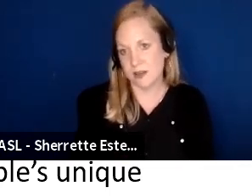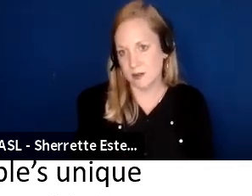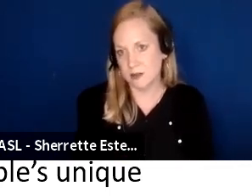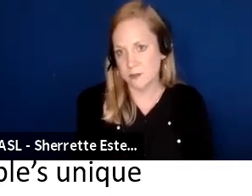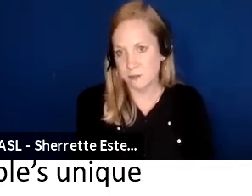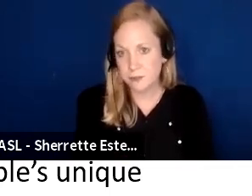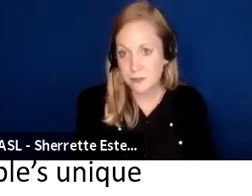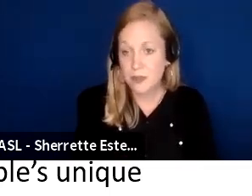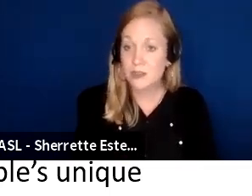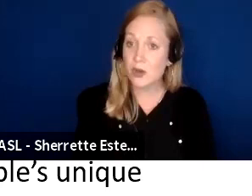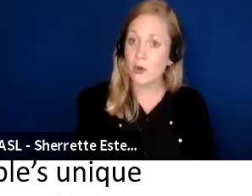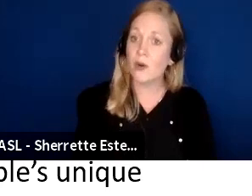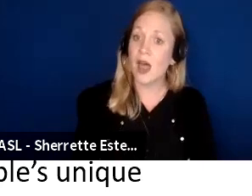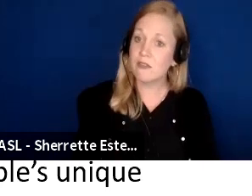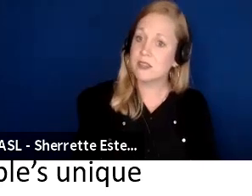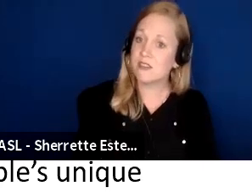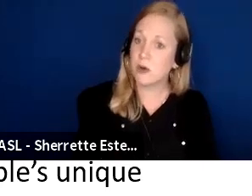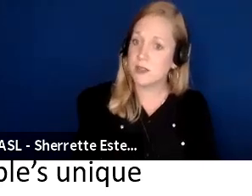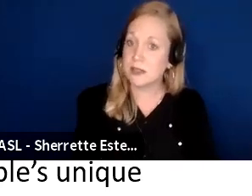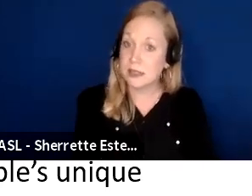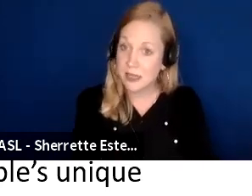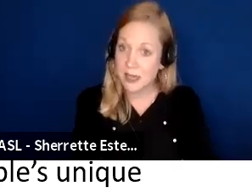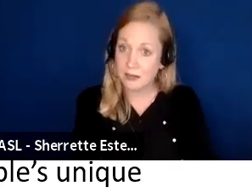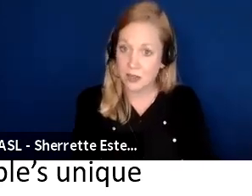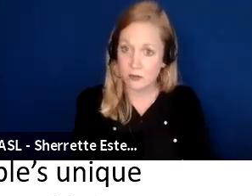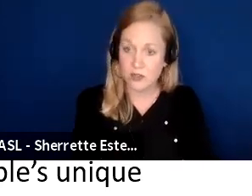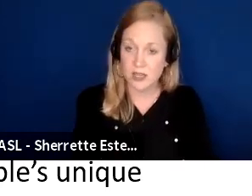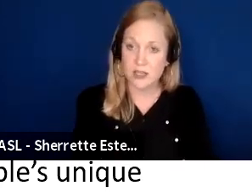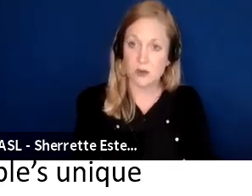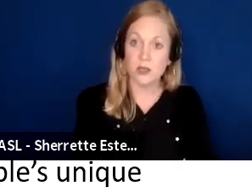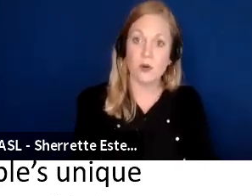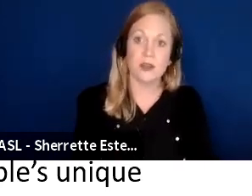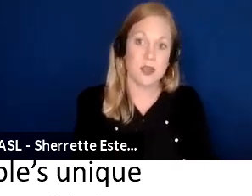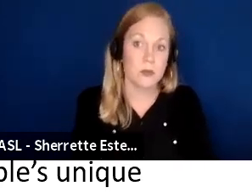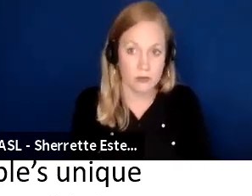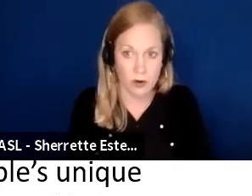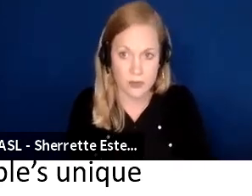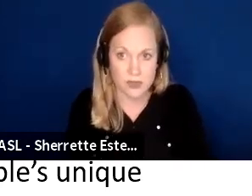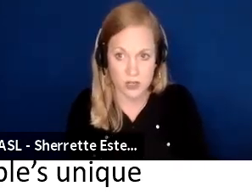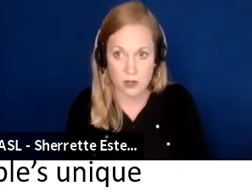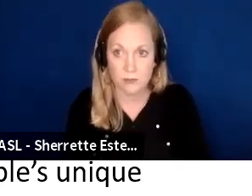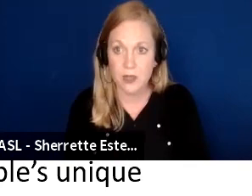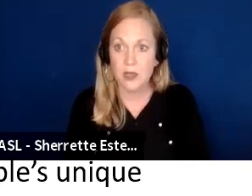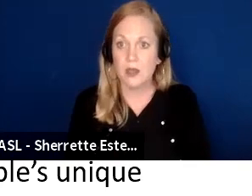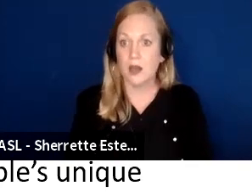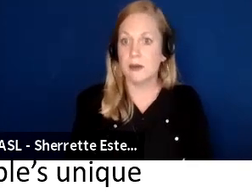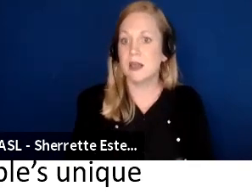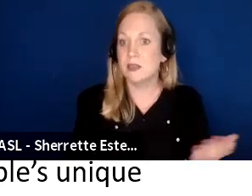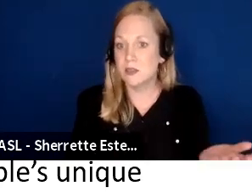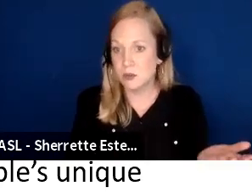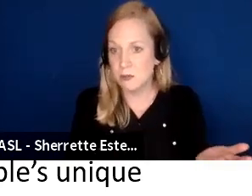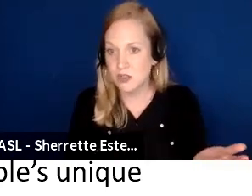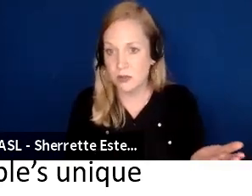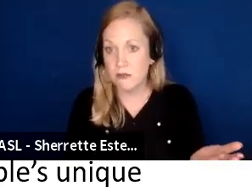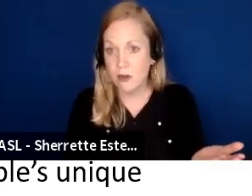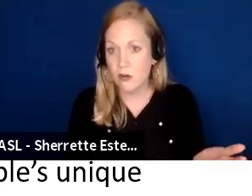all facets. So having a deaf president leading Gallaudet University is only one example of representation. And like